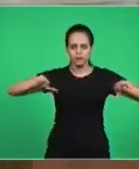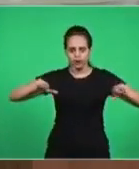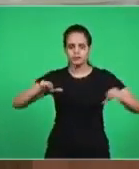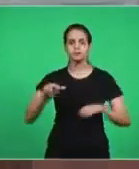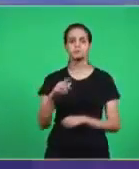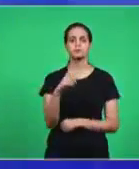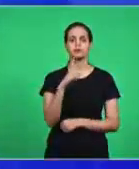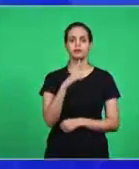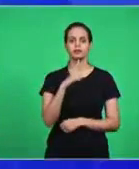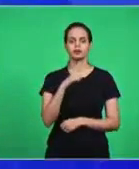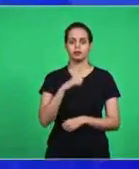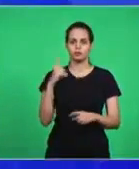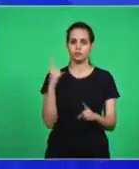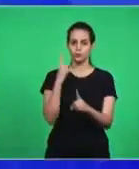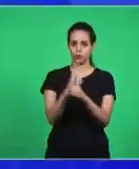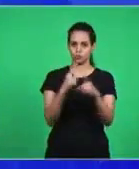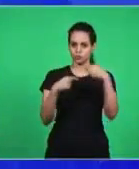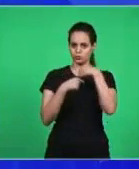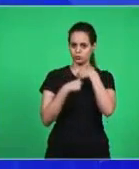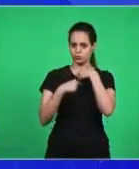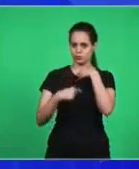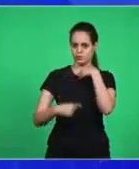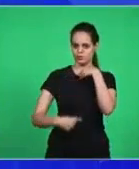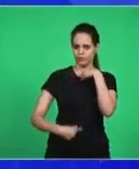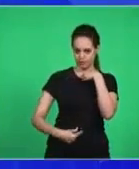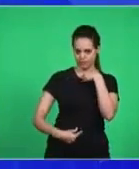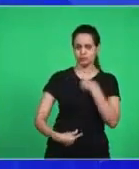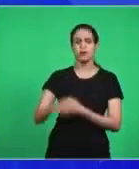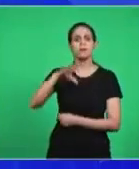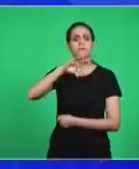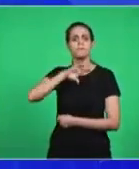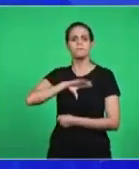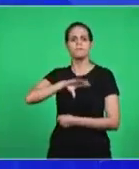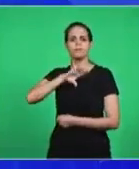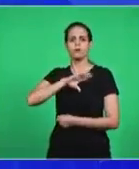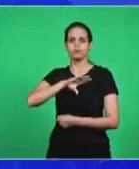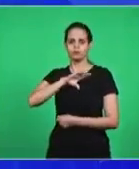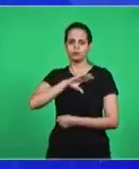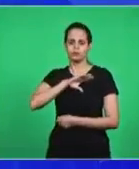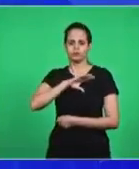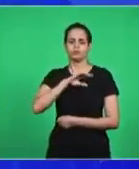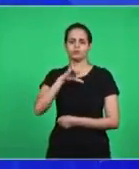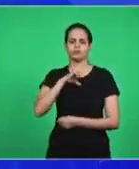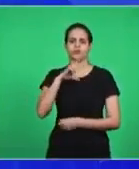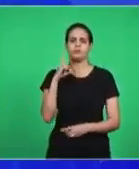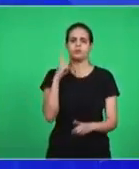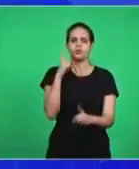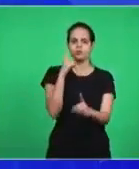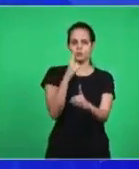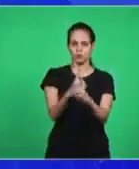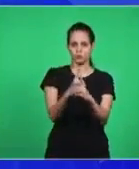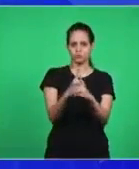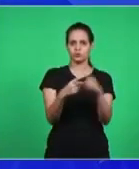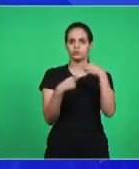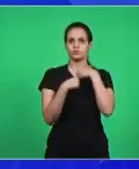meeting of ushers and workers in Maranhão, Lisbon, and Portugal. And